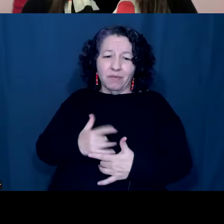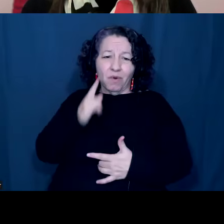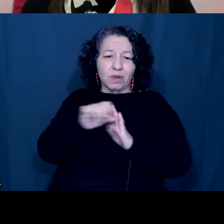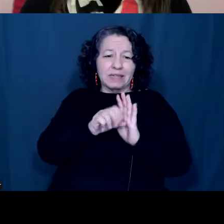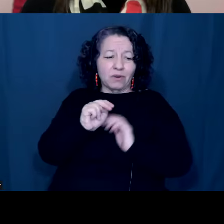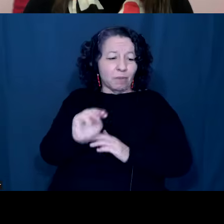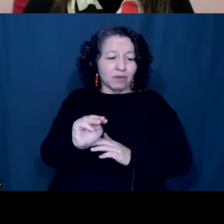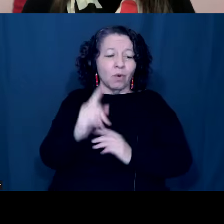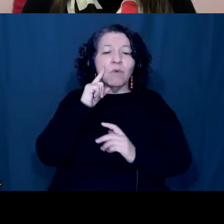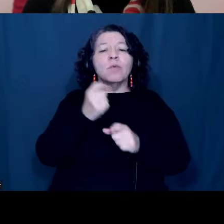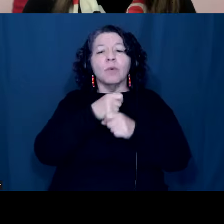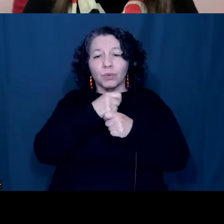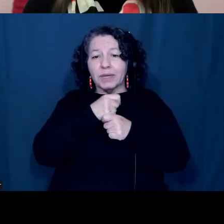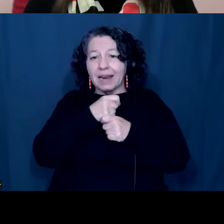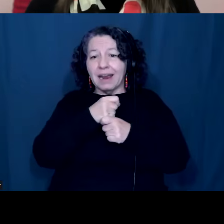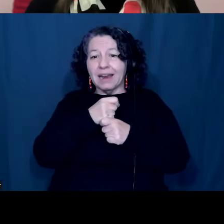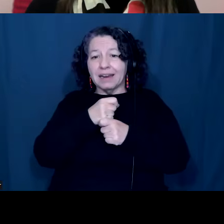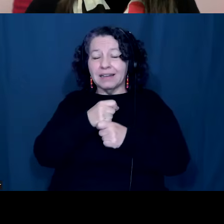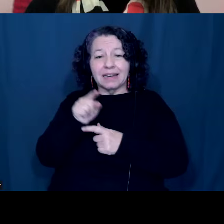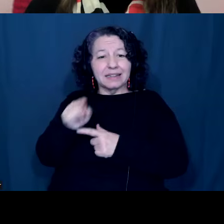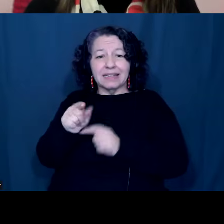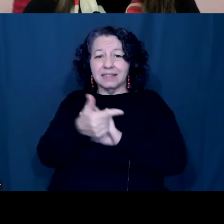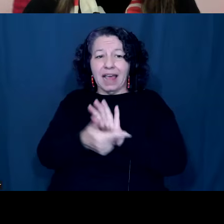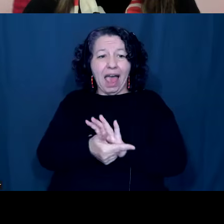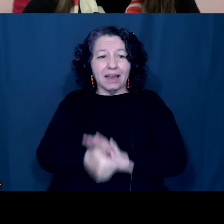for creating such an act.